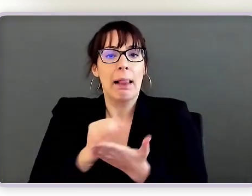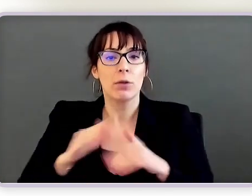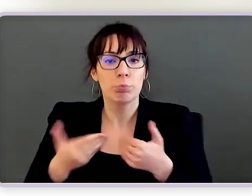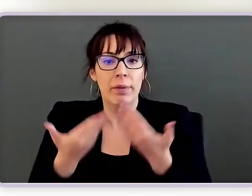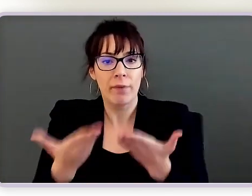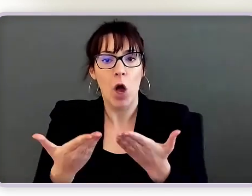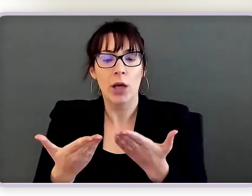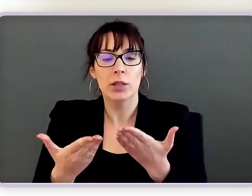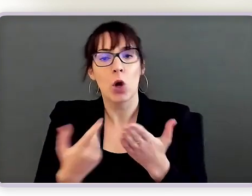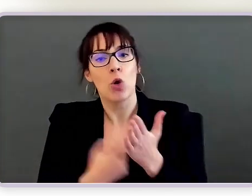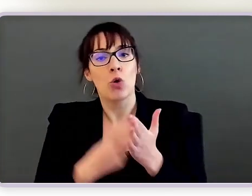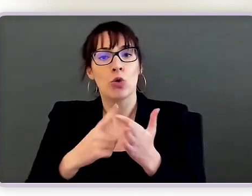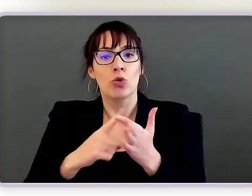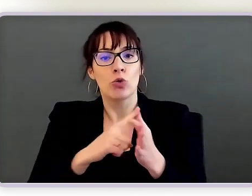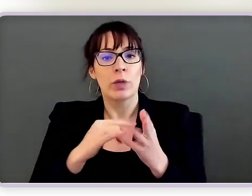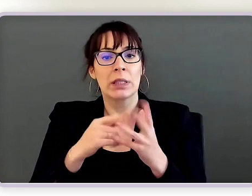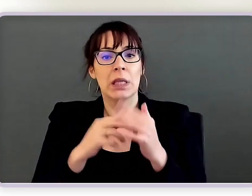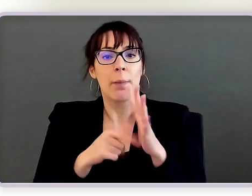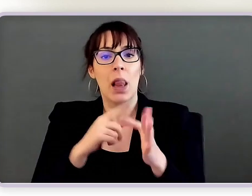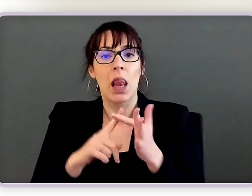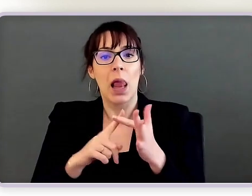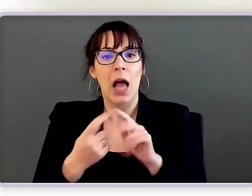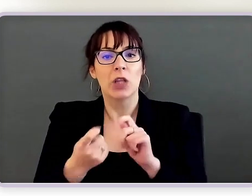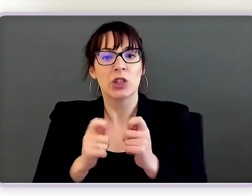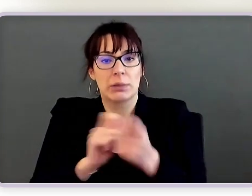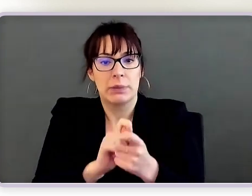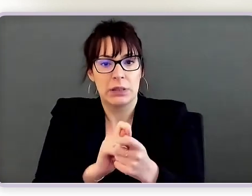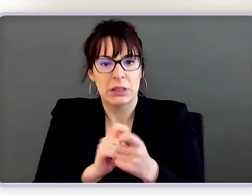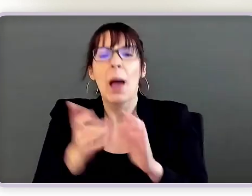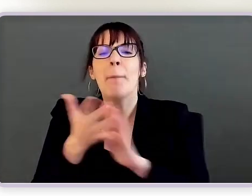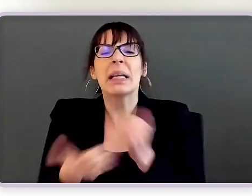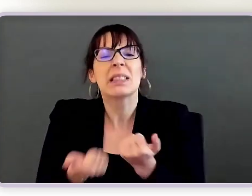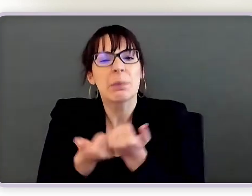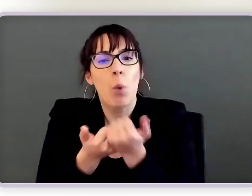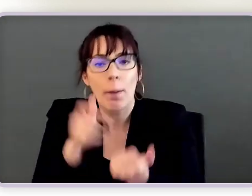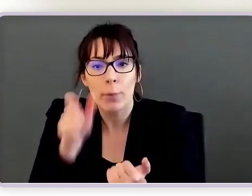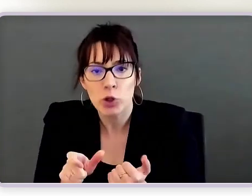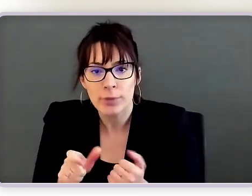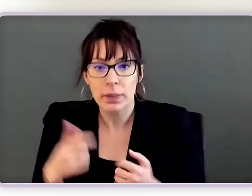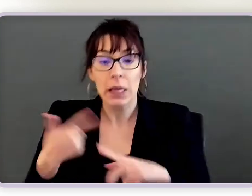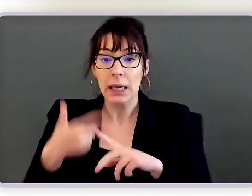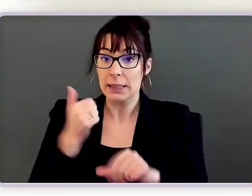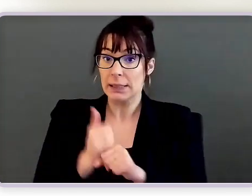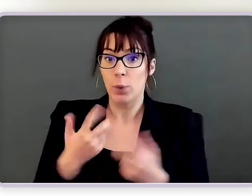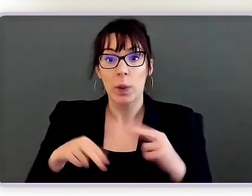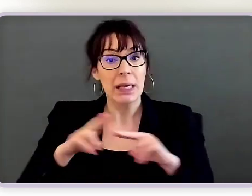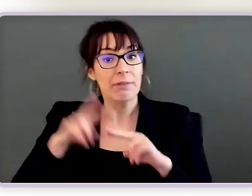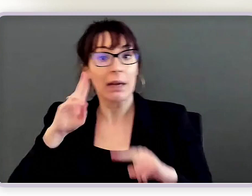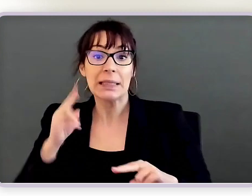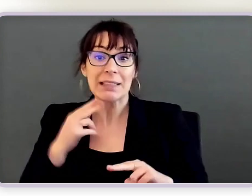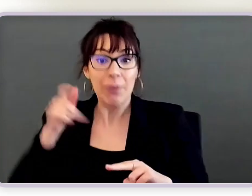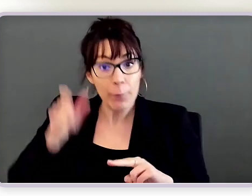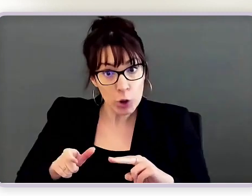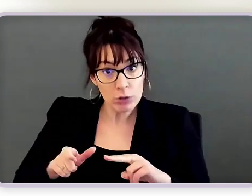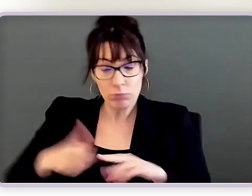supports. And so, for example, deaf employee at work needs an Auslan interpreter for work meetings so